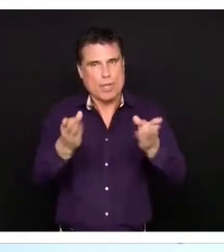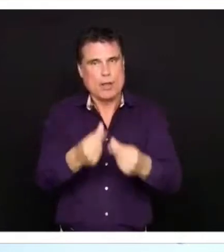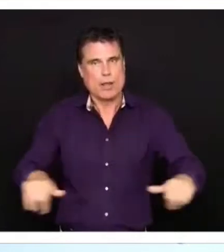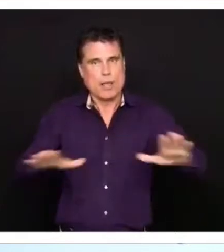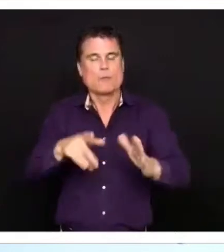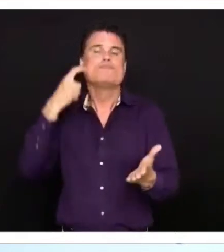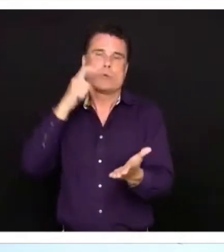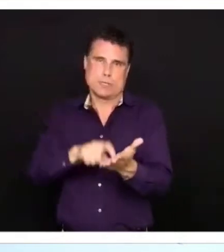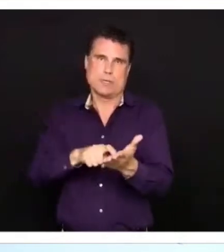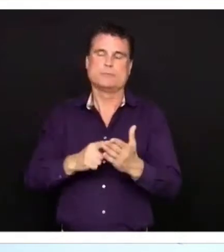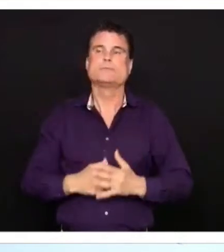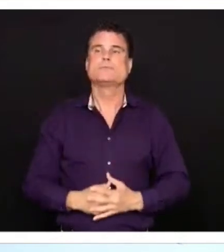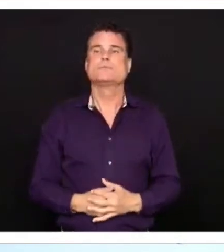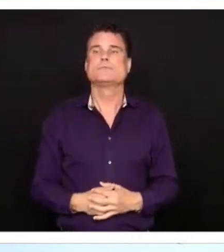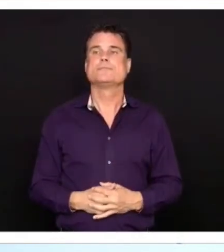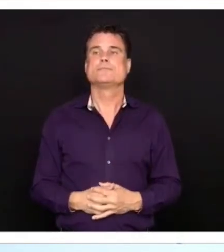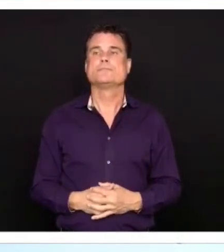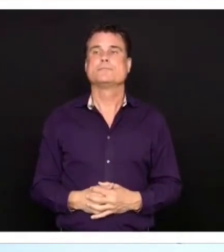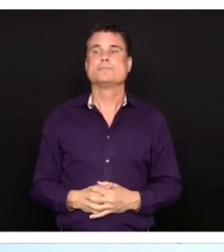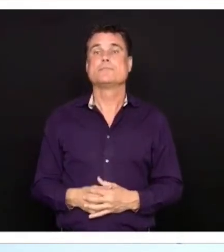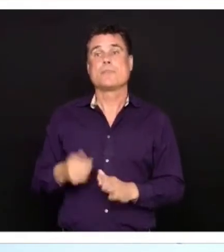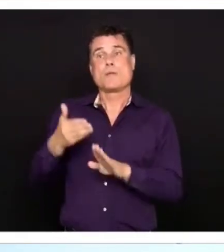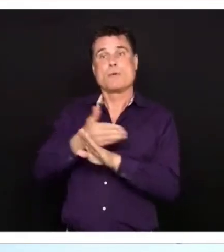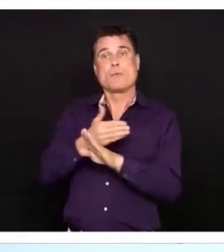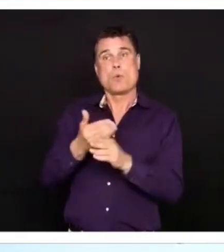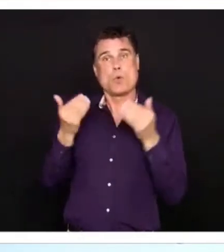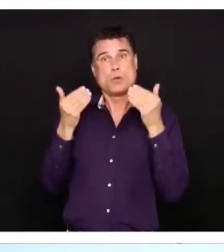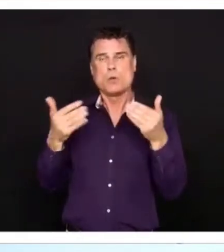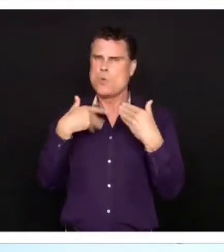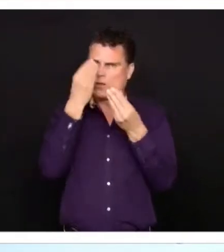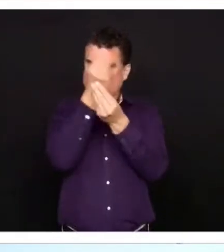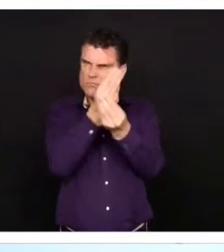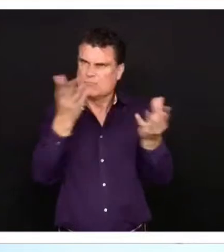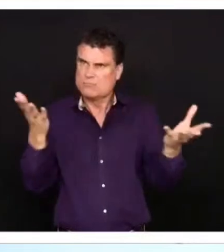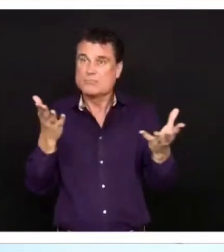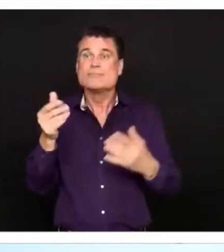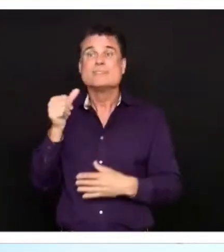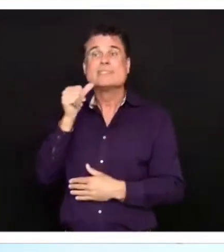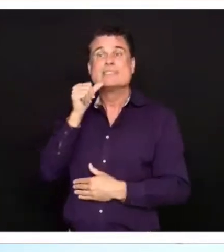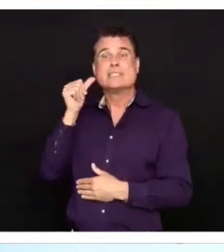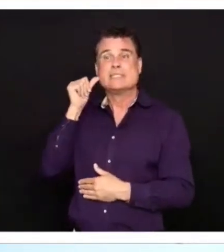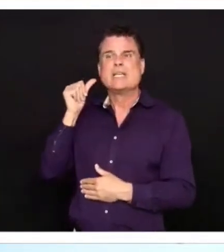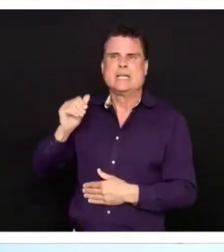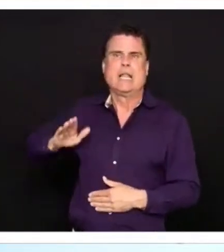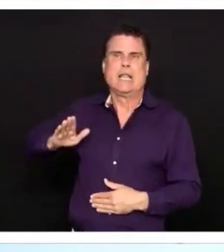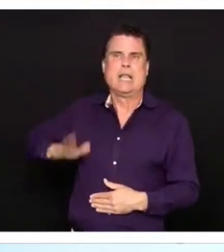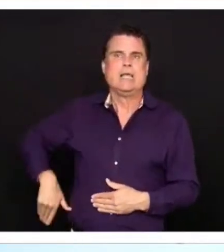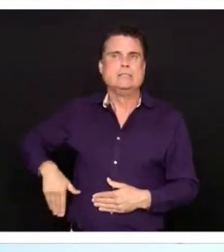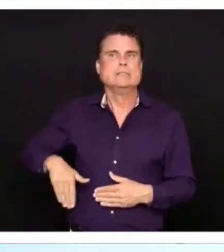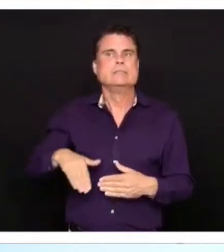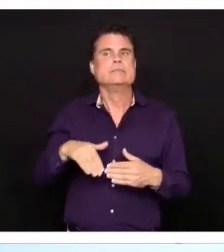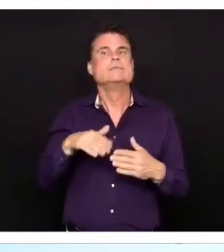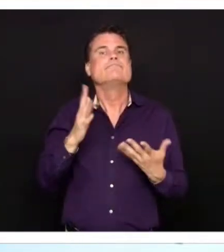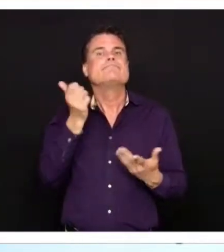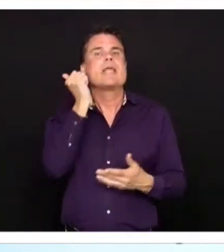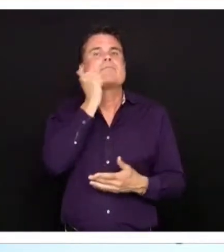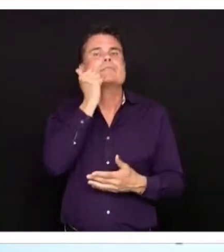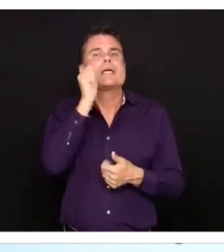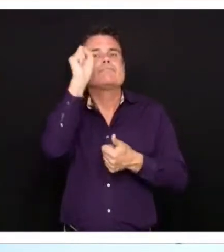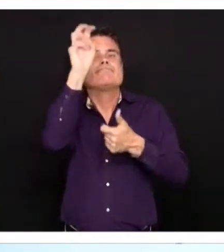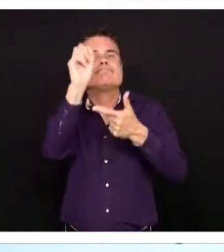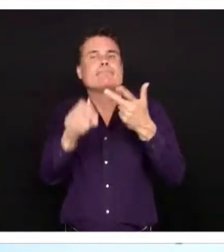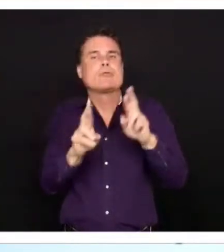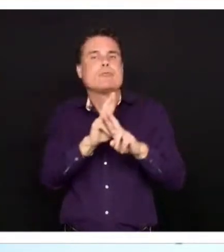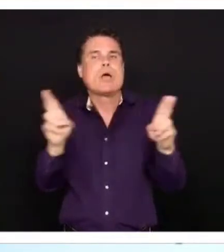know it pushed many members of the media past their deadlines. You'll know that we're going to present the data for